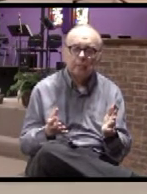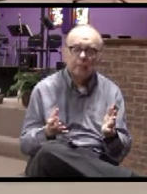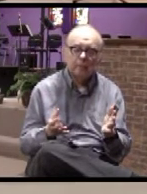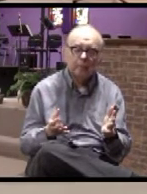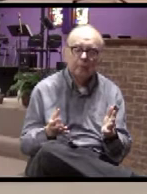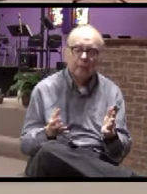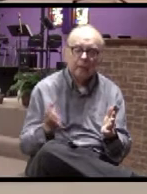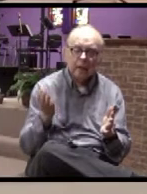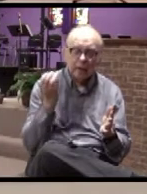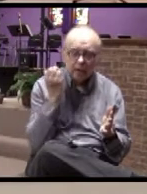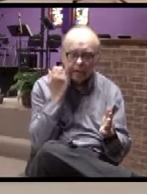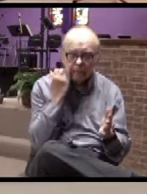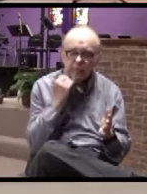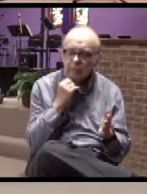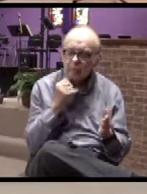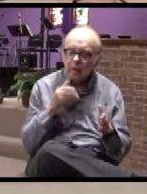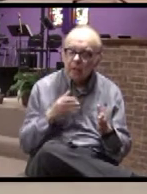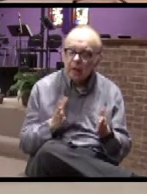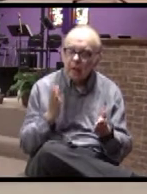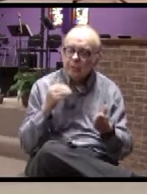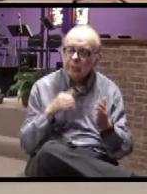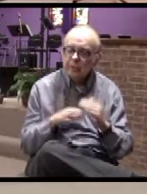if you don't let someone in.